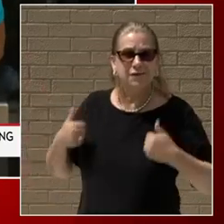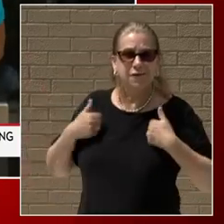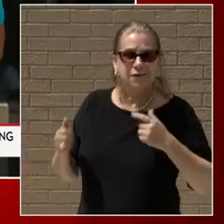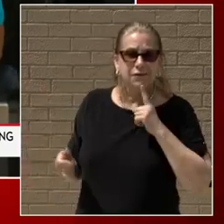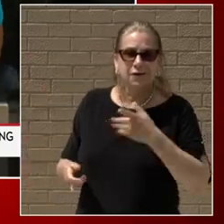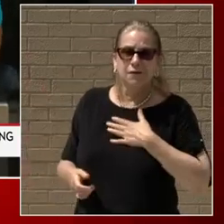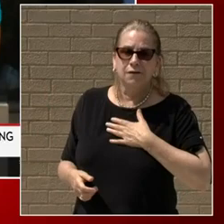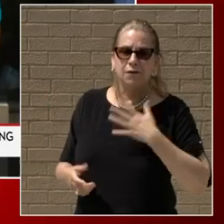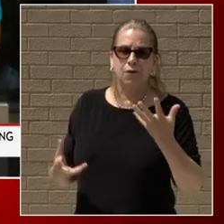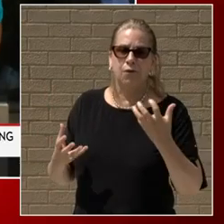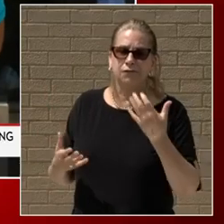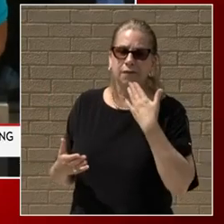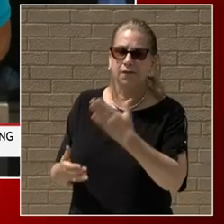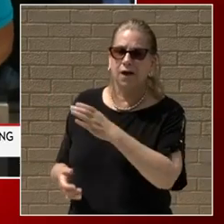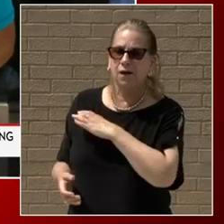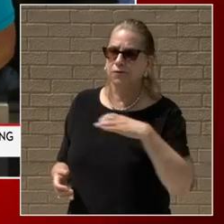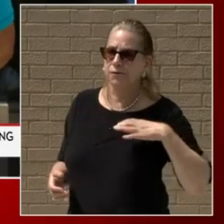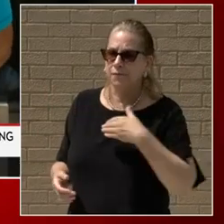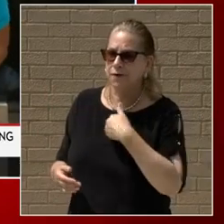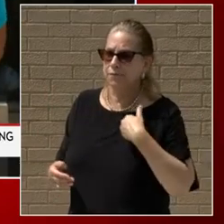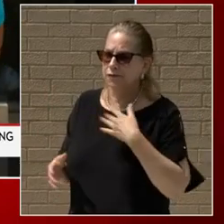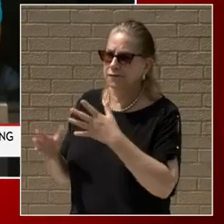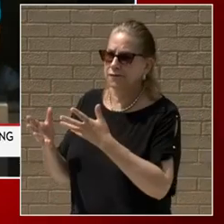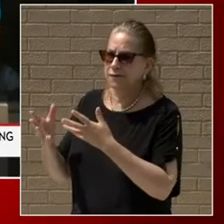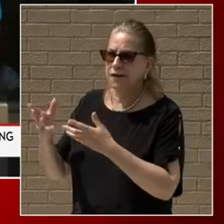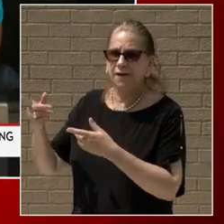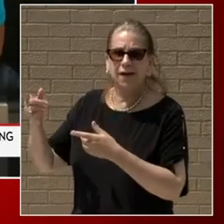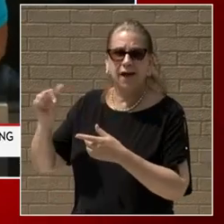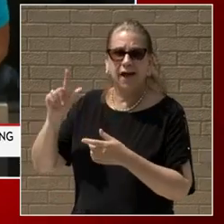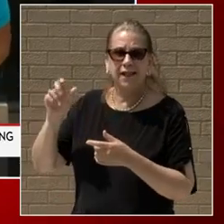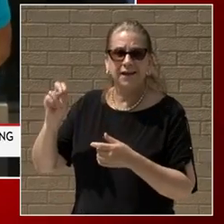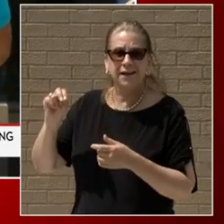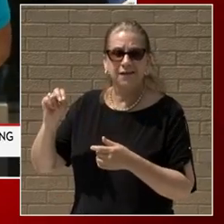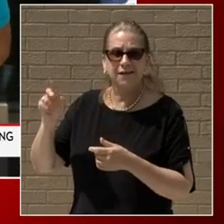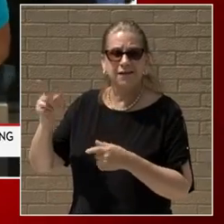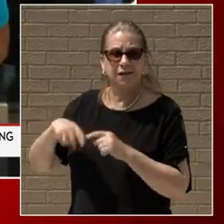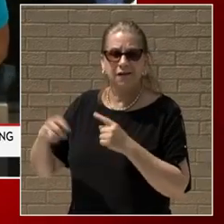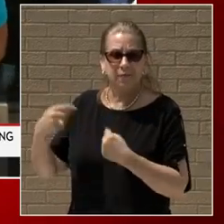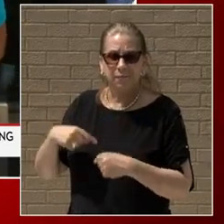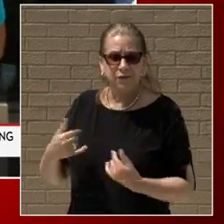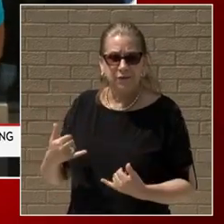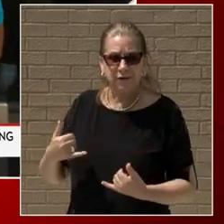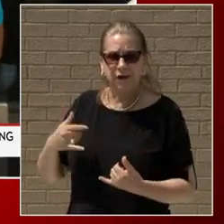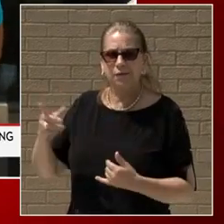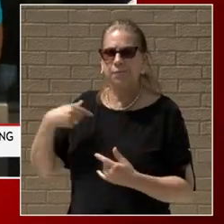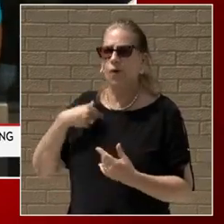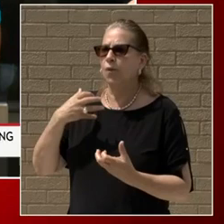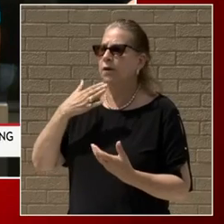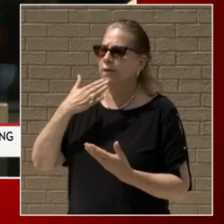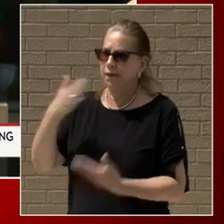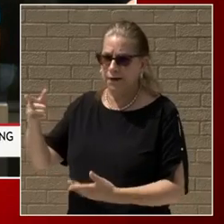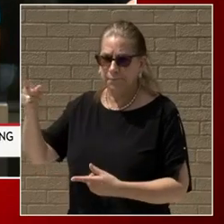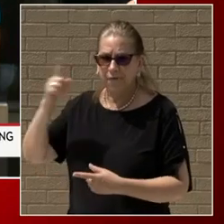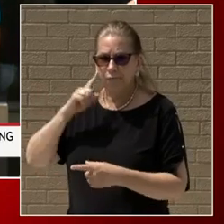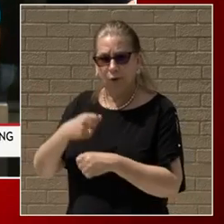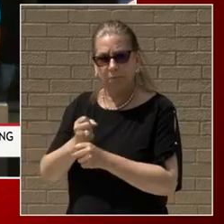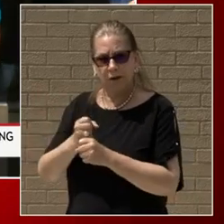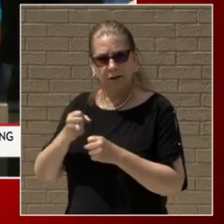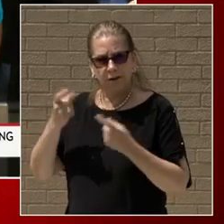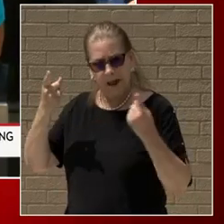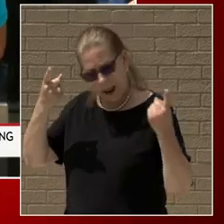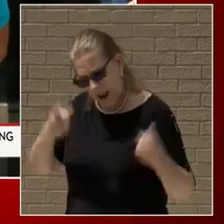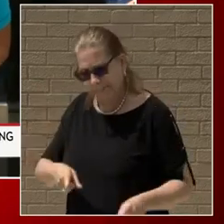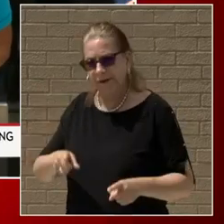Gray, although he couldn't be with us today, and Commissioner Allen for both of you paving the way to have this park or this recreation